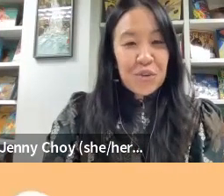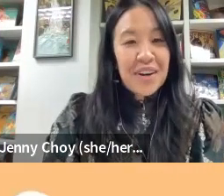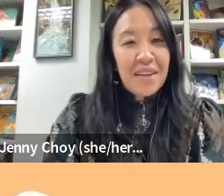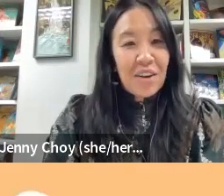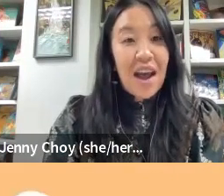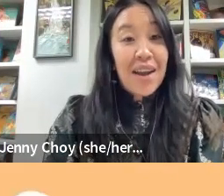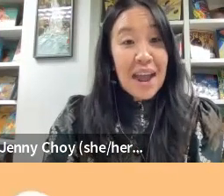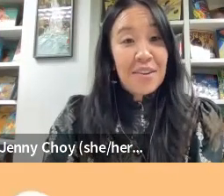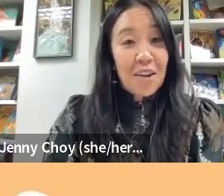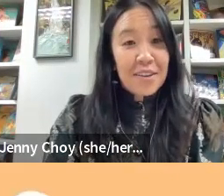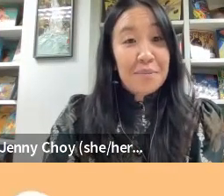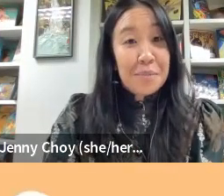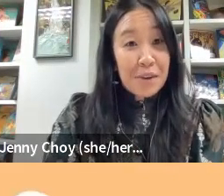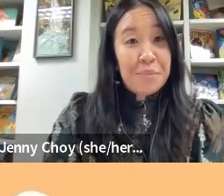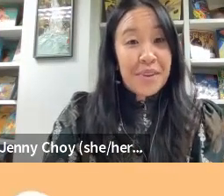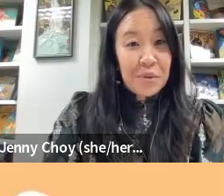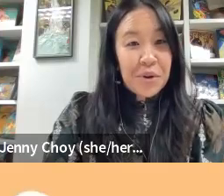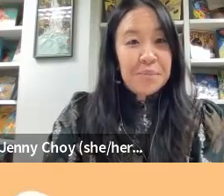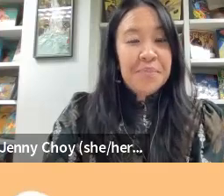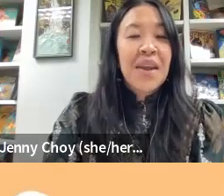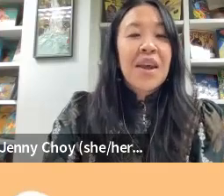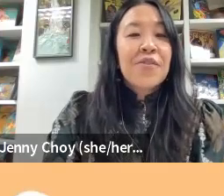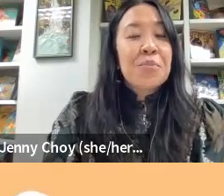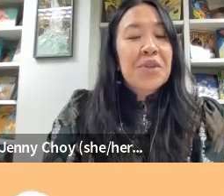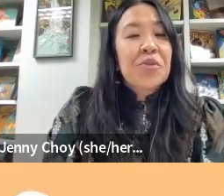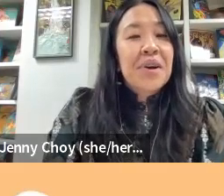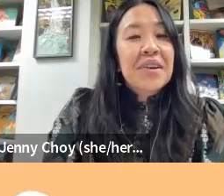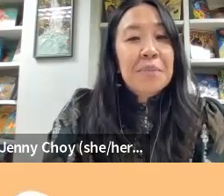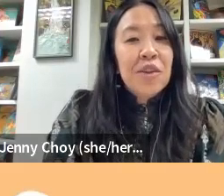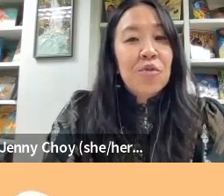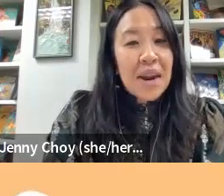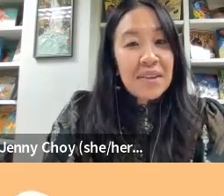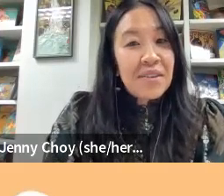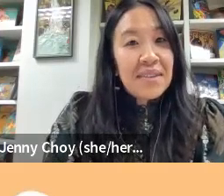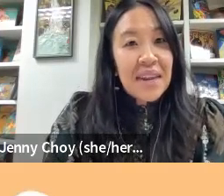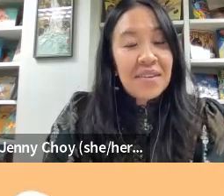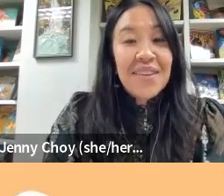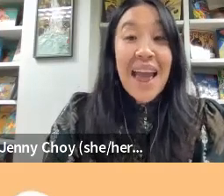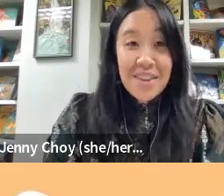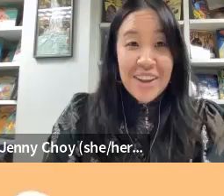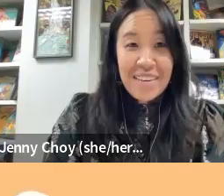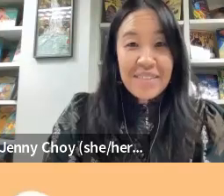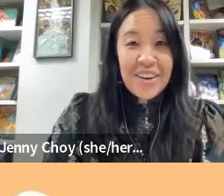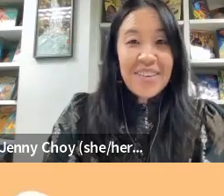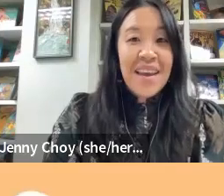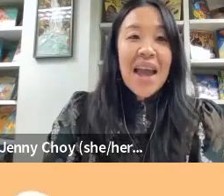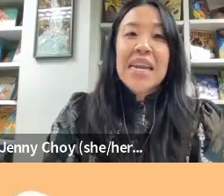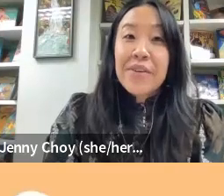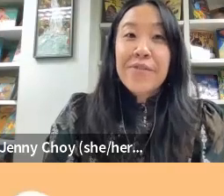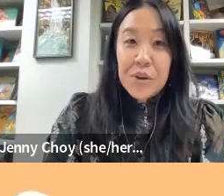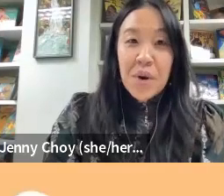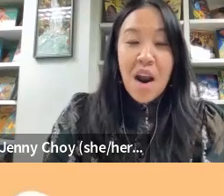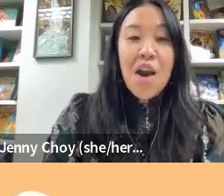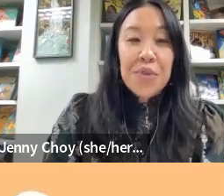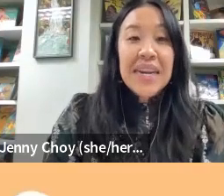8-year-old children has autism spectrum disorder. Few picture books speak directly to these kiddos and their caregivers, and